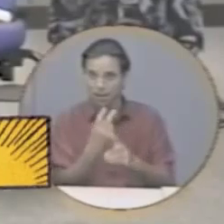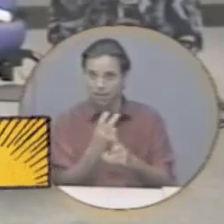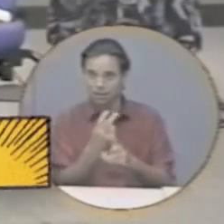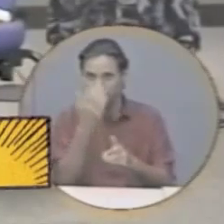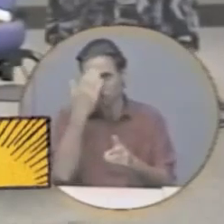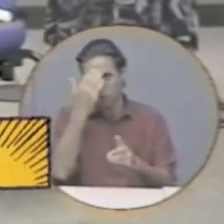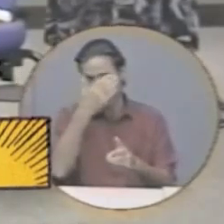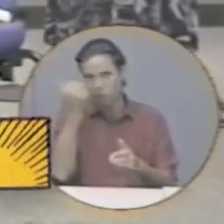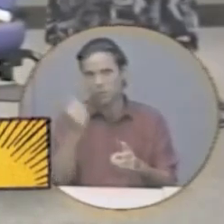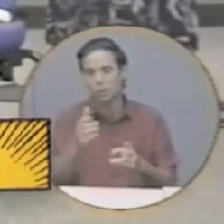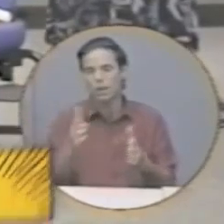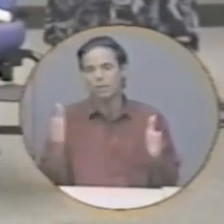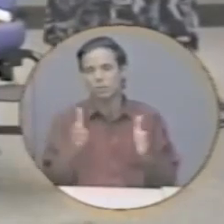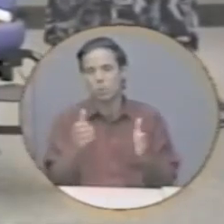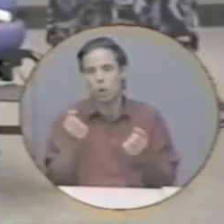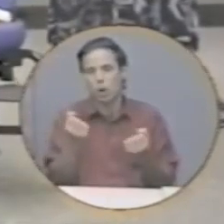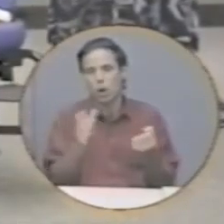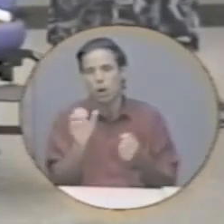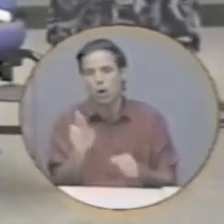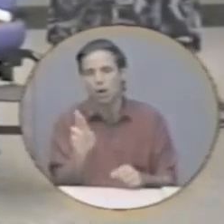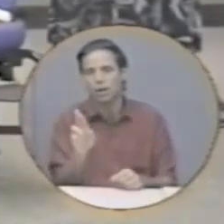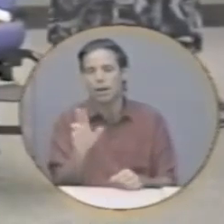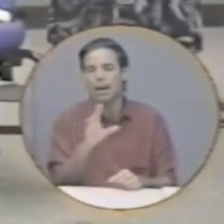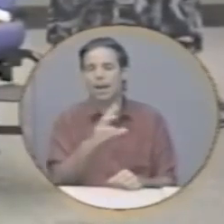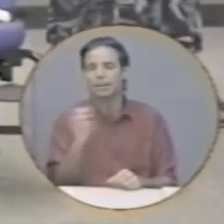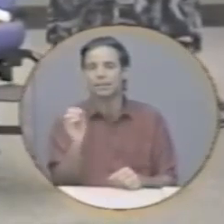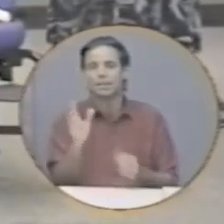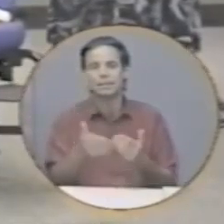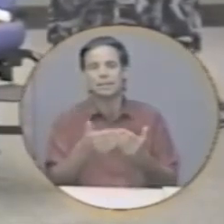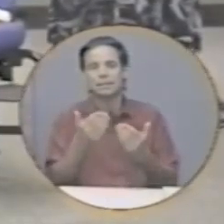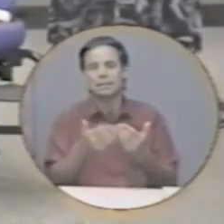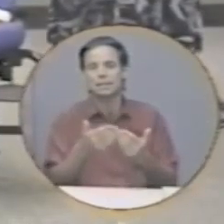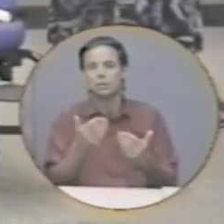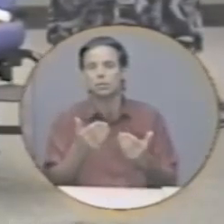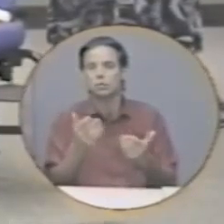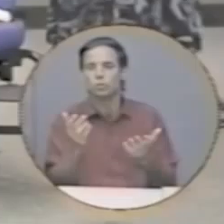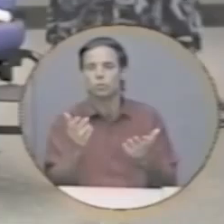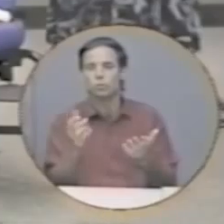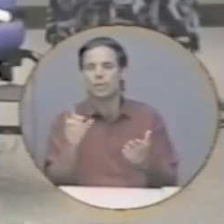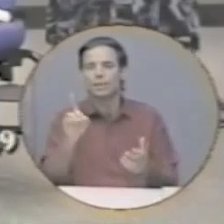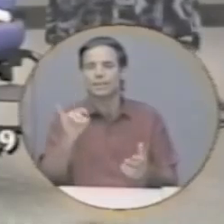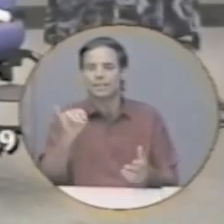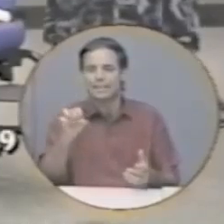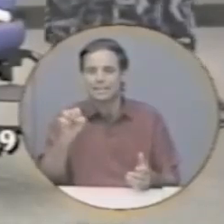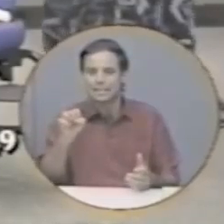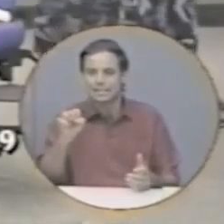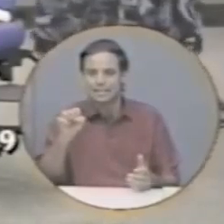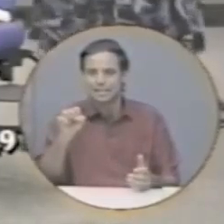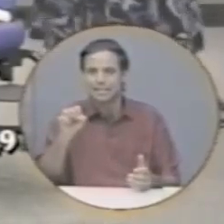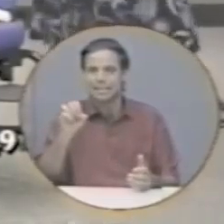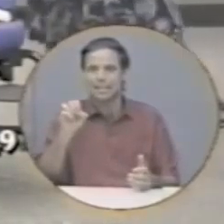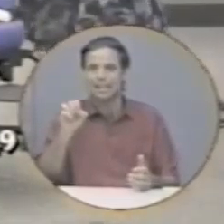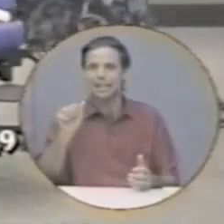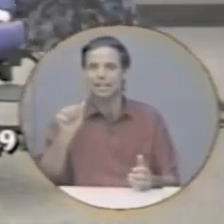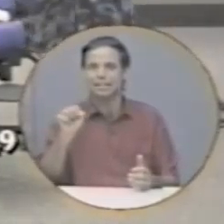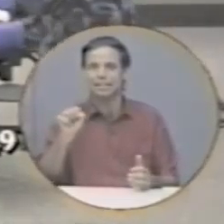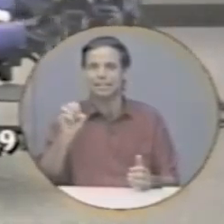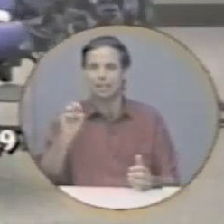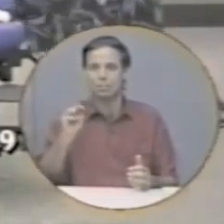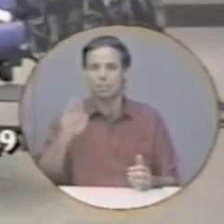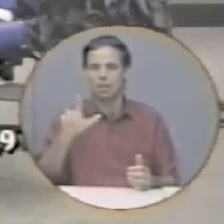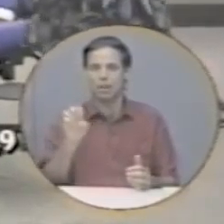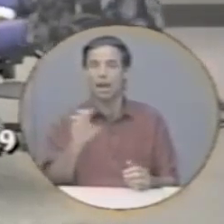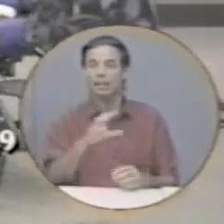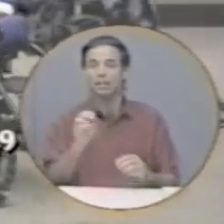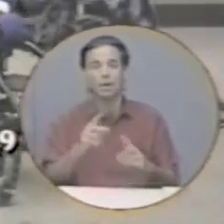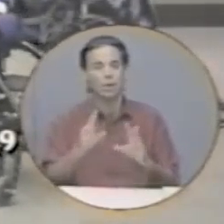because of the small car that we have, and because it's easy to disassemble. Okay, Very good. And it's very lightweight. It